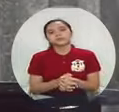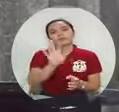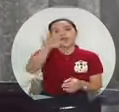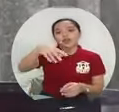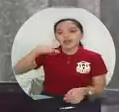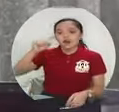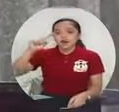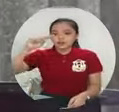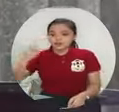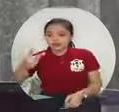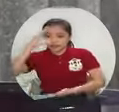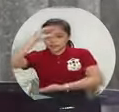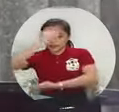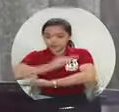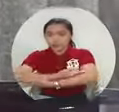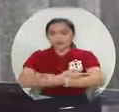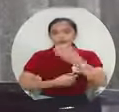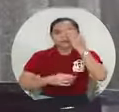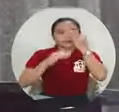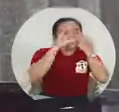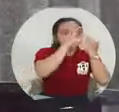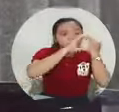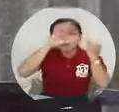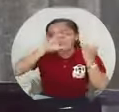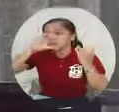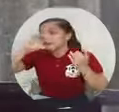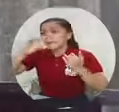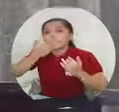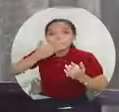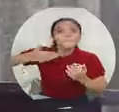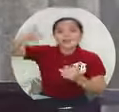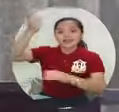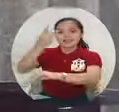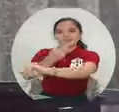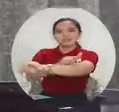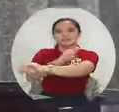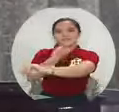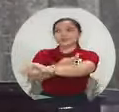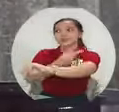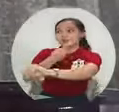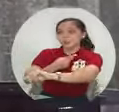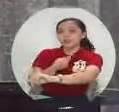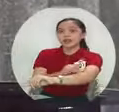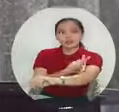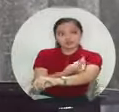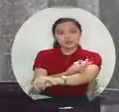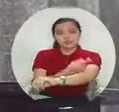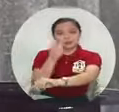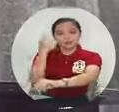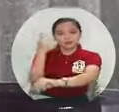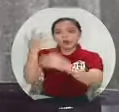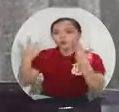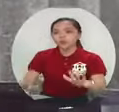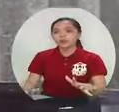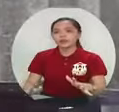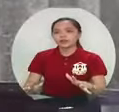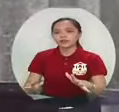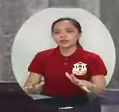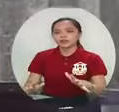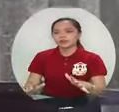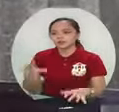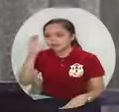that firstling, not the secondling, but the firstling, the first fruit of that